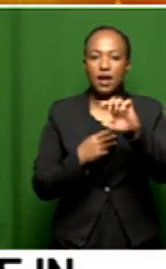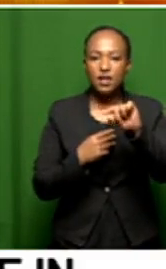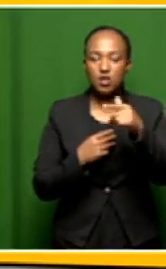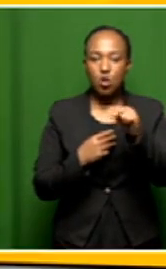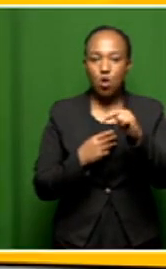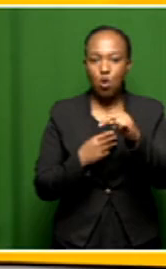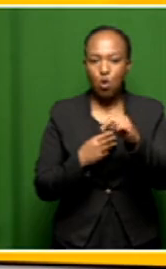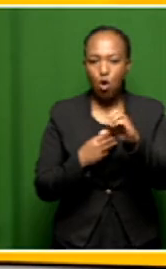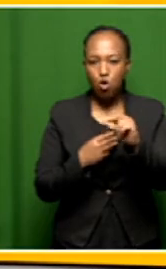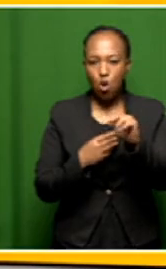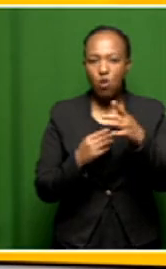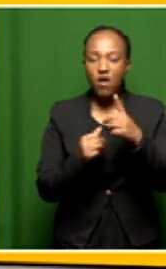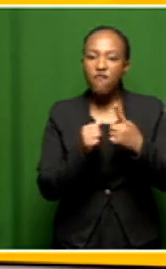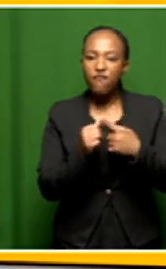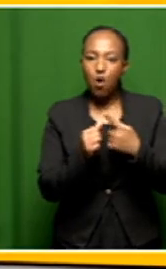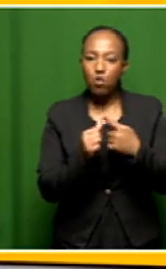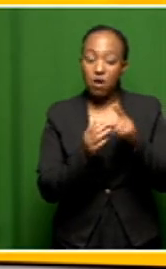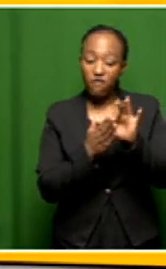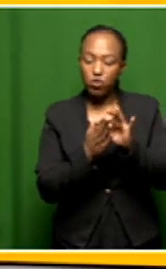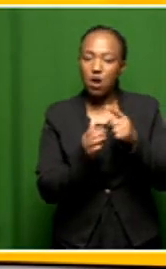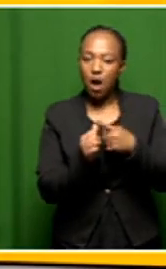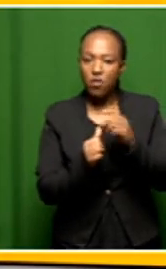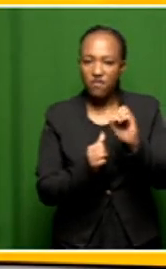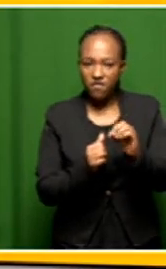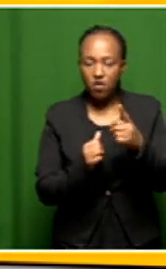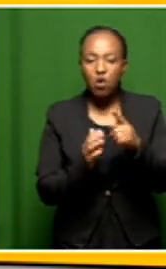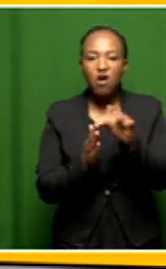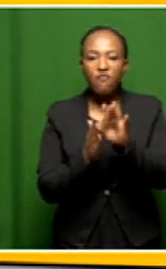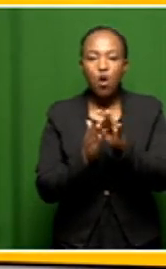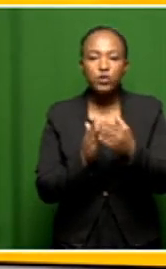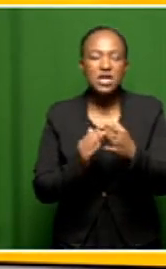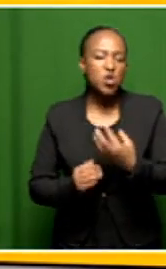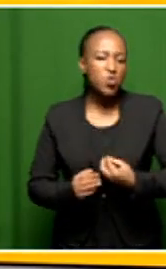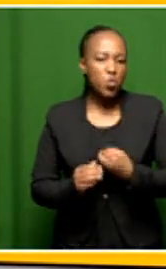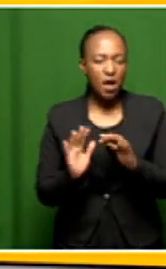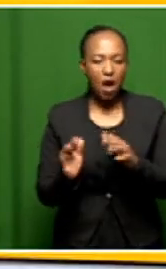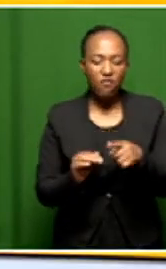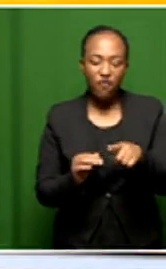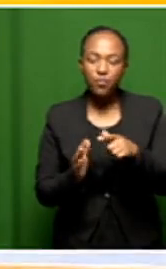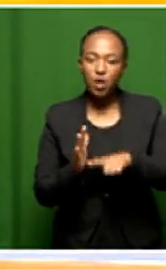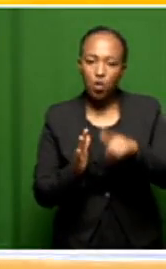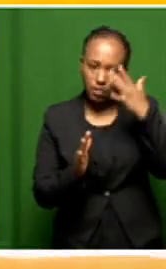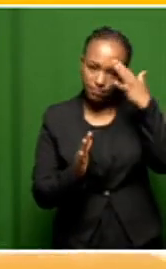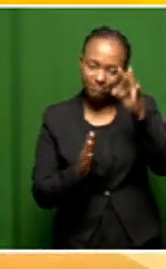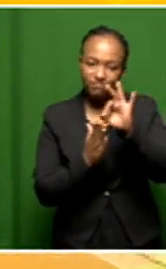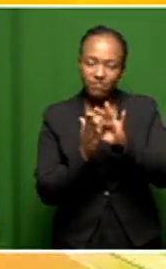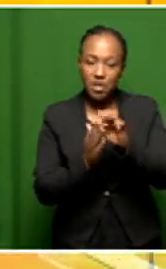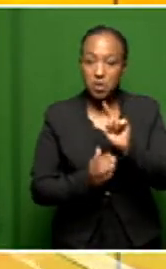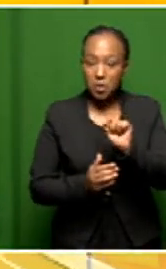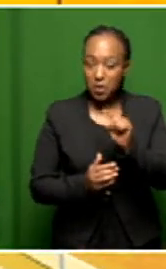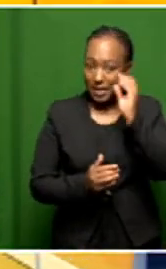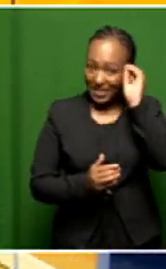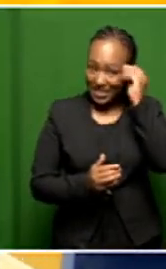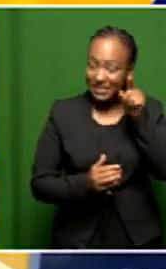My Vote Counts, talking to us about youth voting trends leading to this year's local government elections. And it's going to be an interesting one. It's going